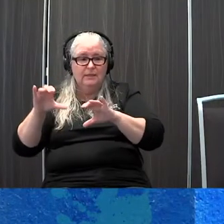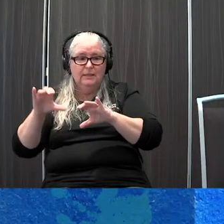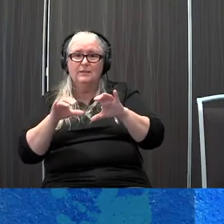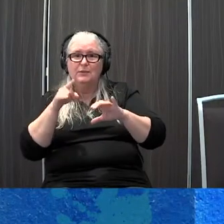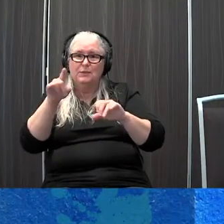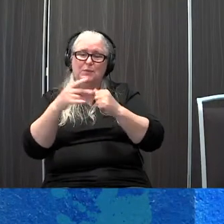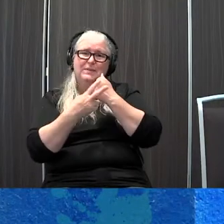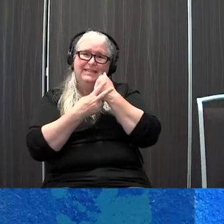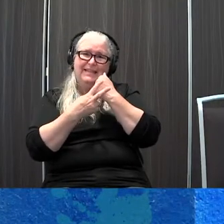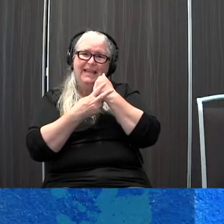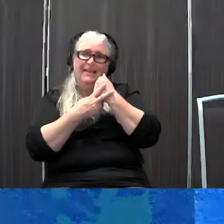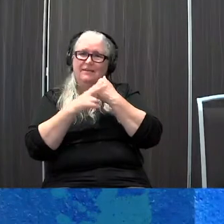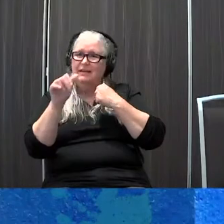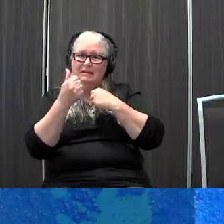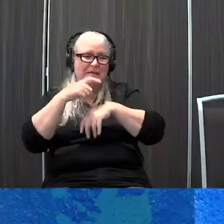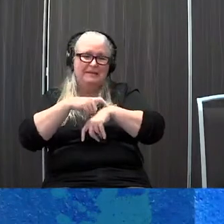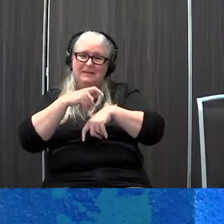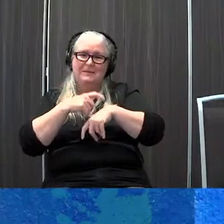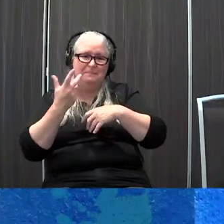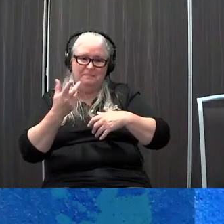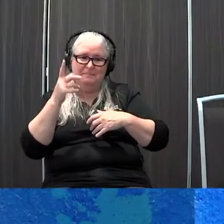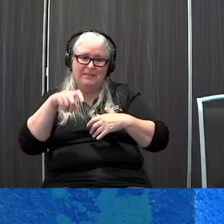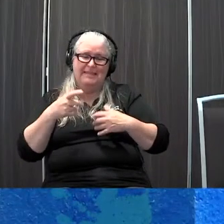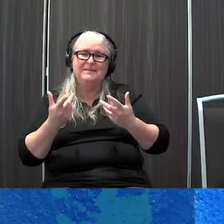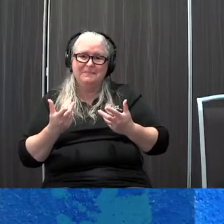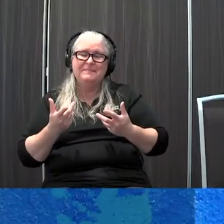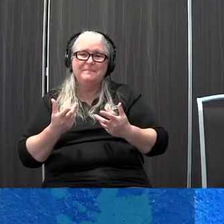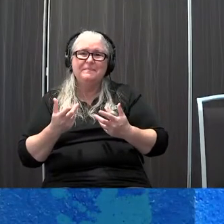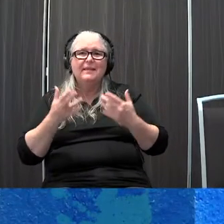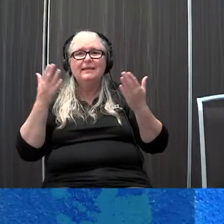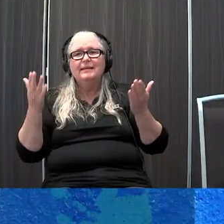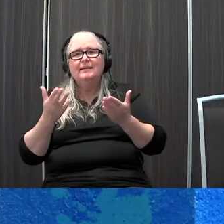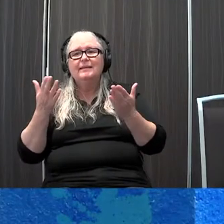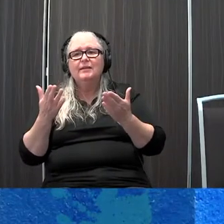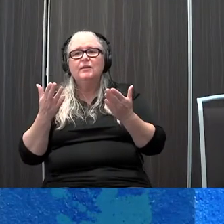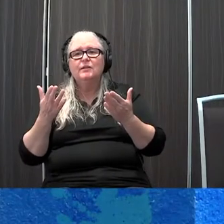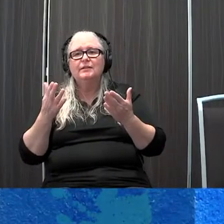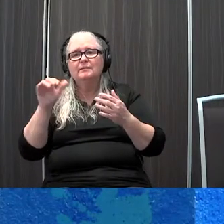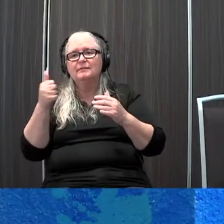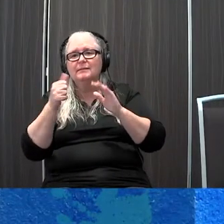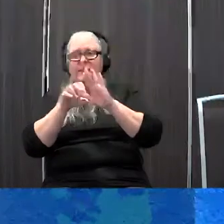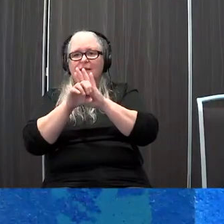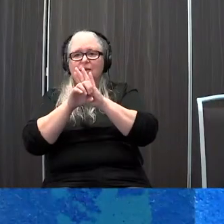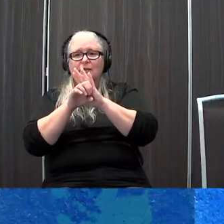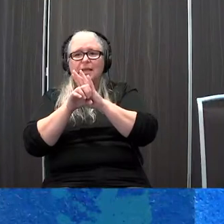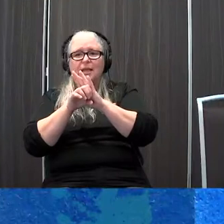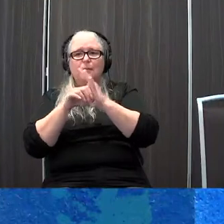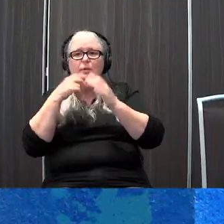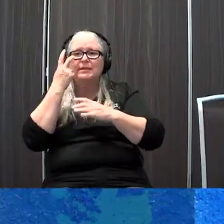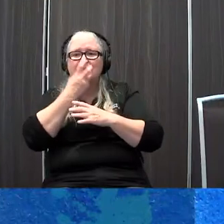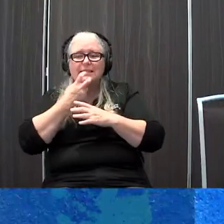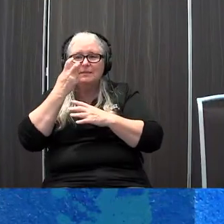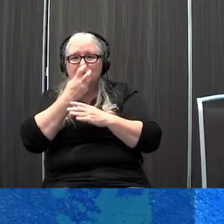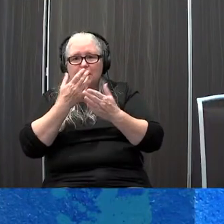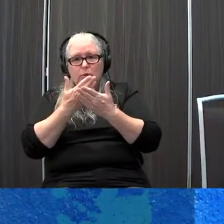on that device at any given time here are some additional examples of some speech generating devices